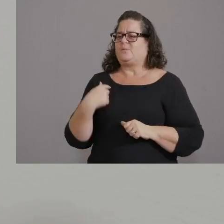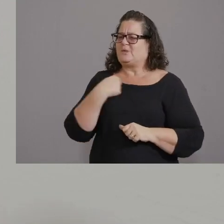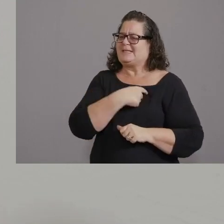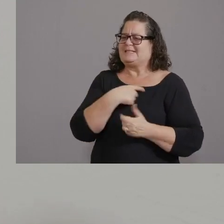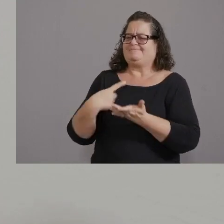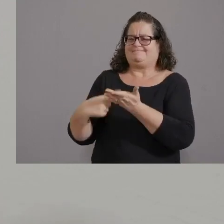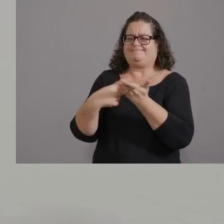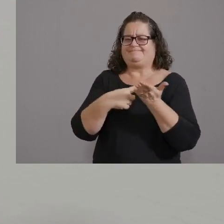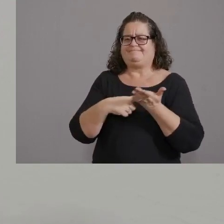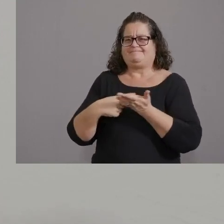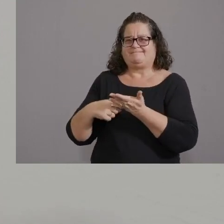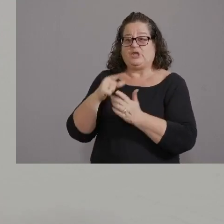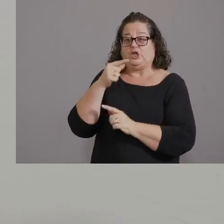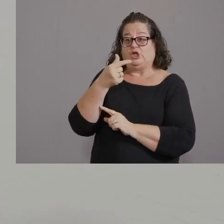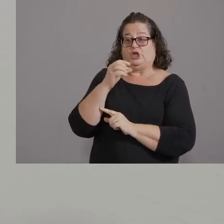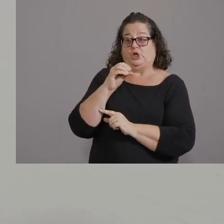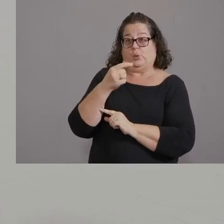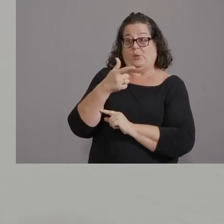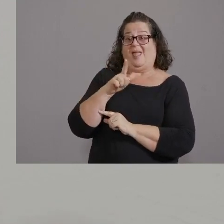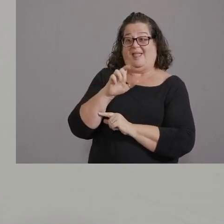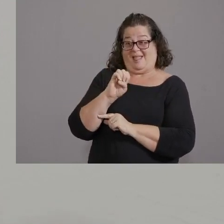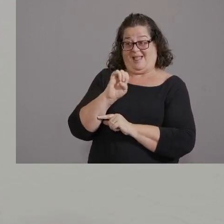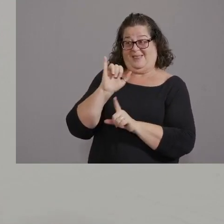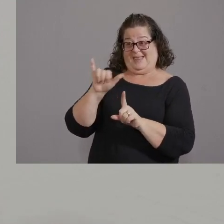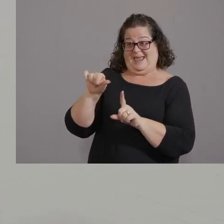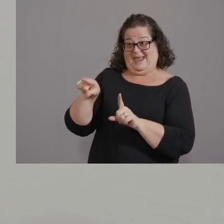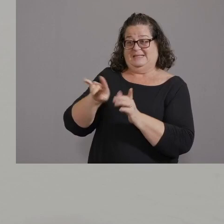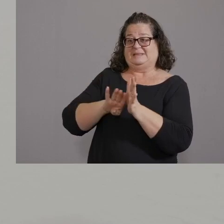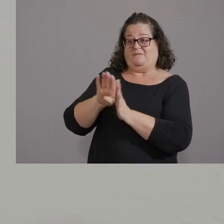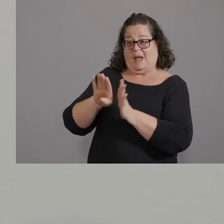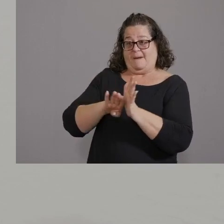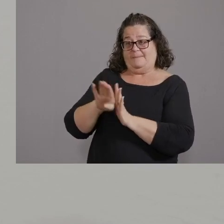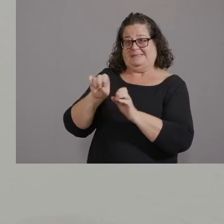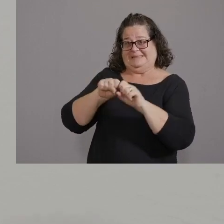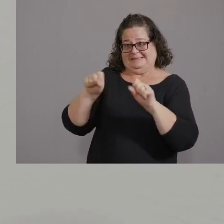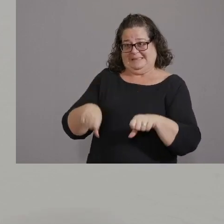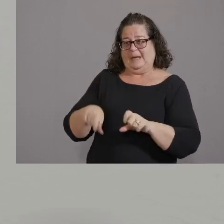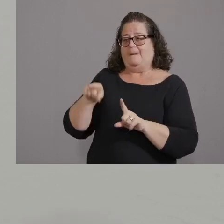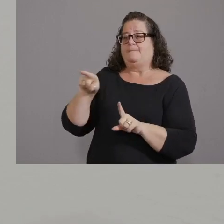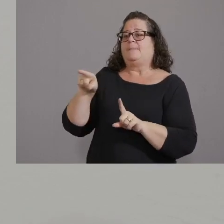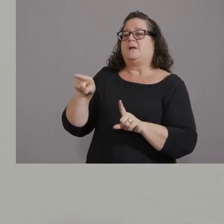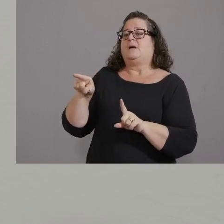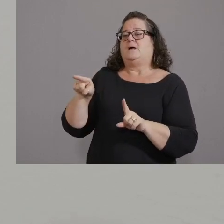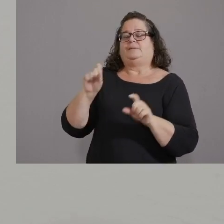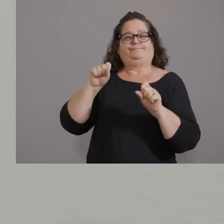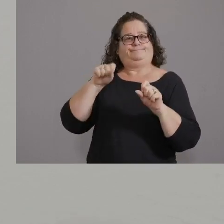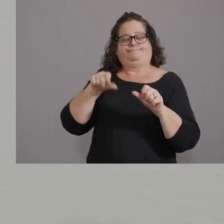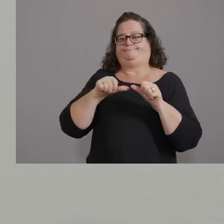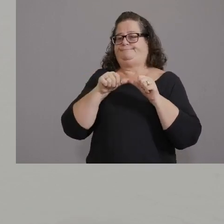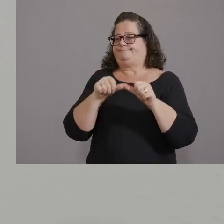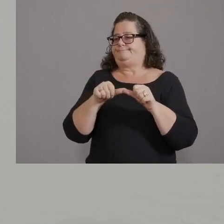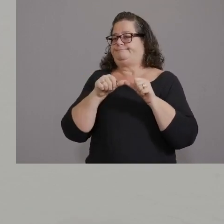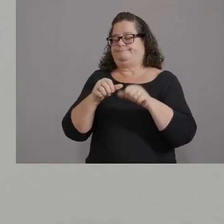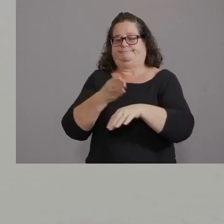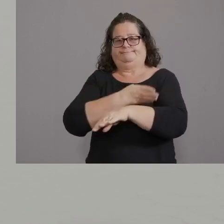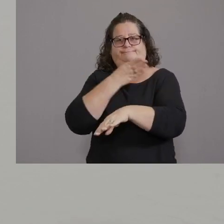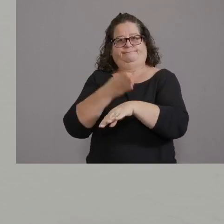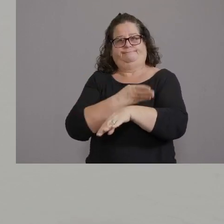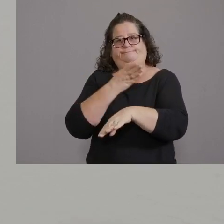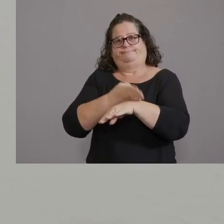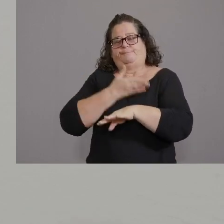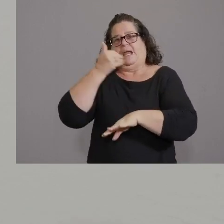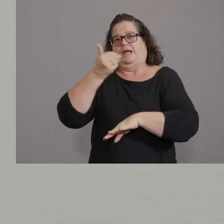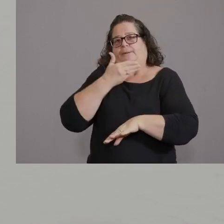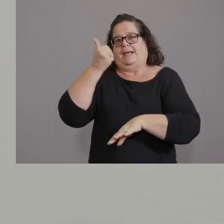So yes, it has been a work in progress. We continue to improve. We do know that our counties really have